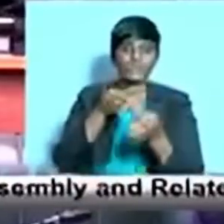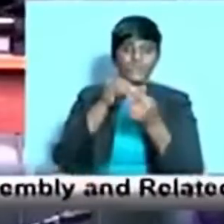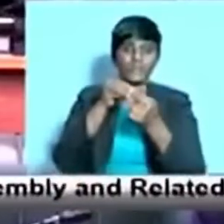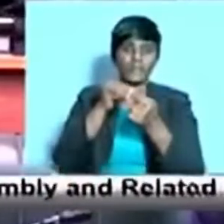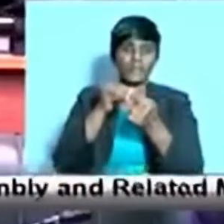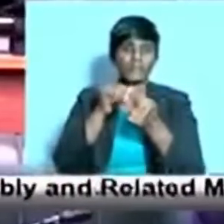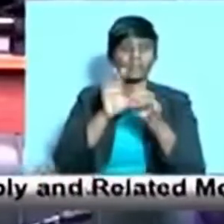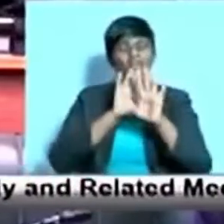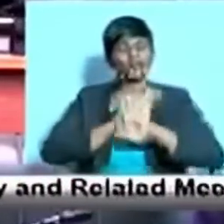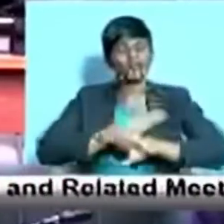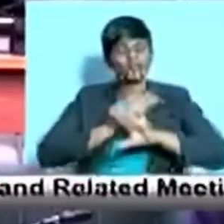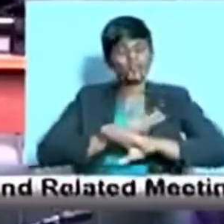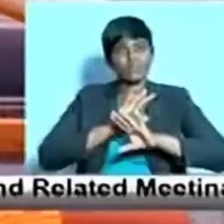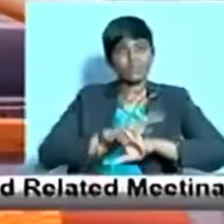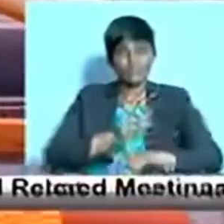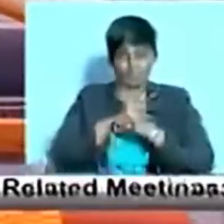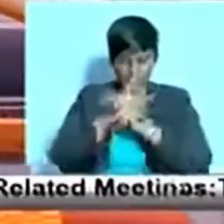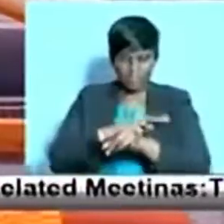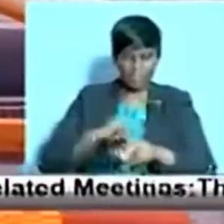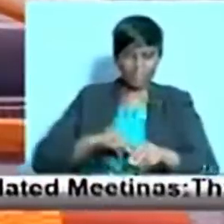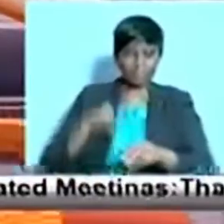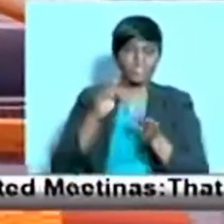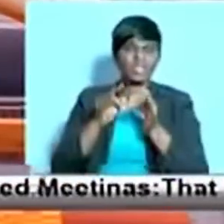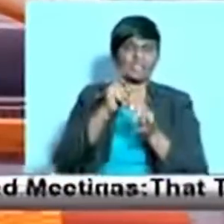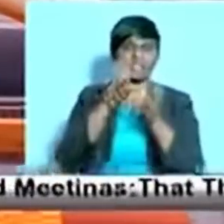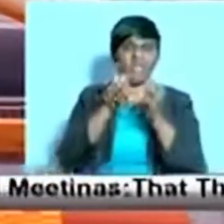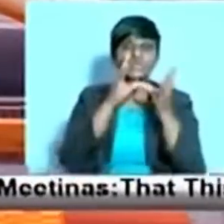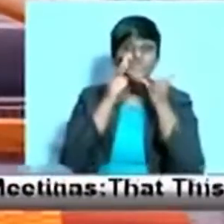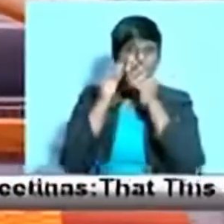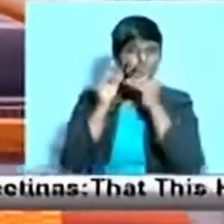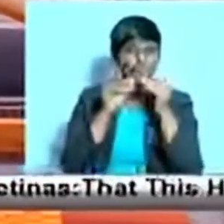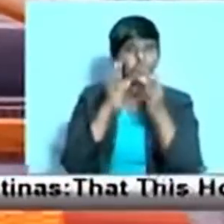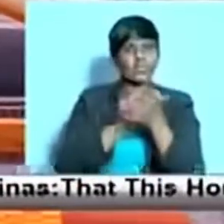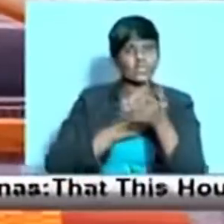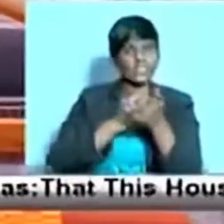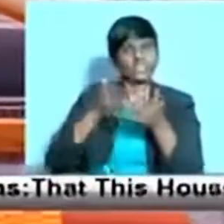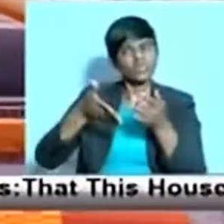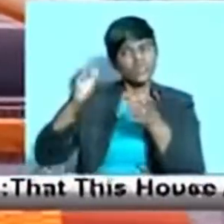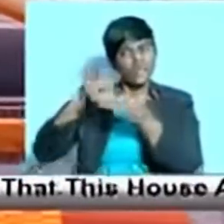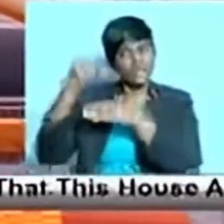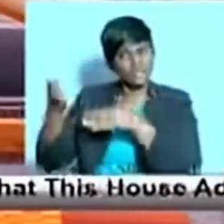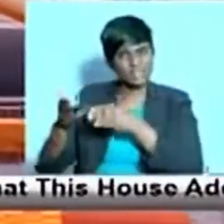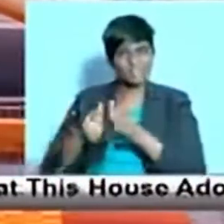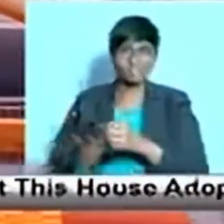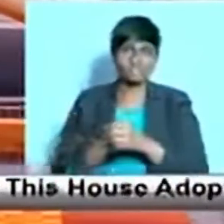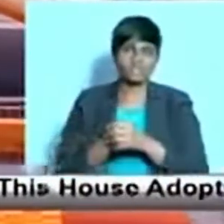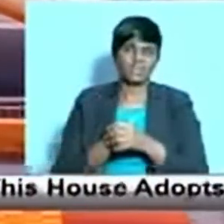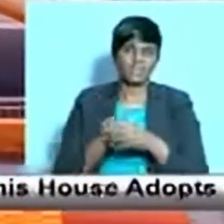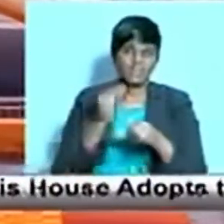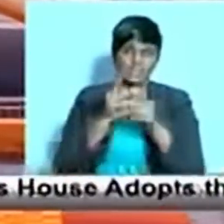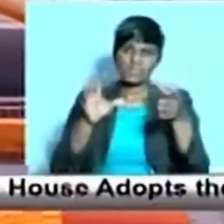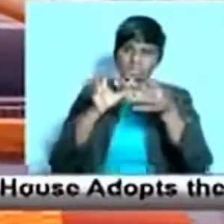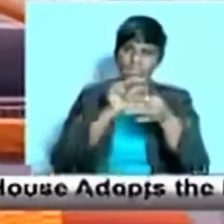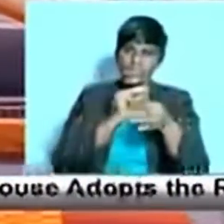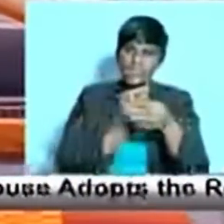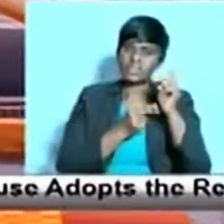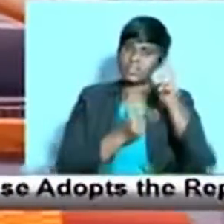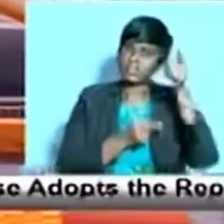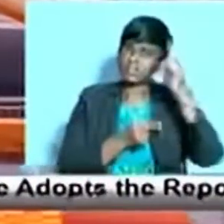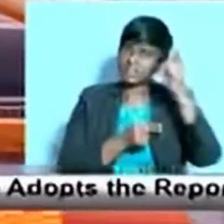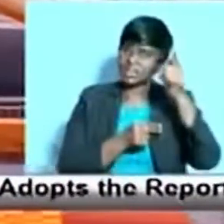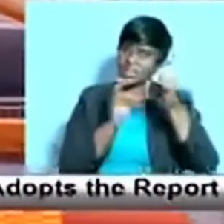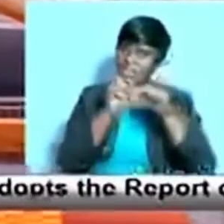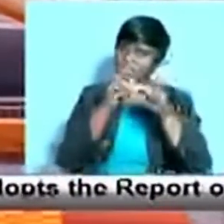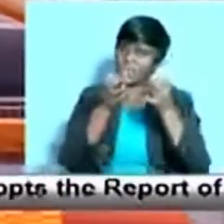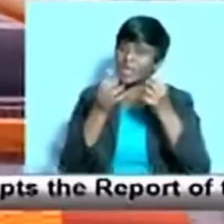committees... Order, honorable members, if you want to caucus, please, you may leave the chamber. You join us later.